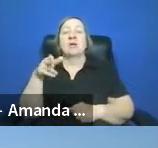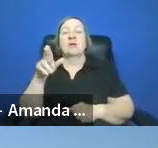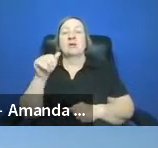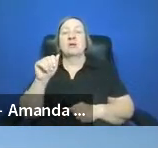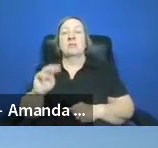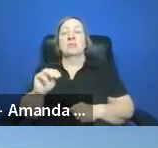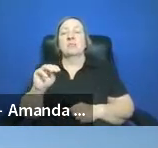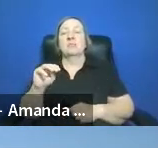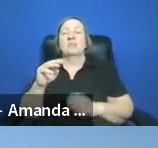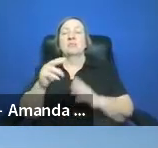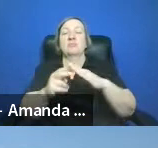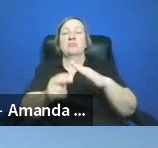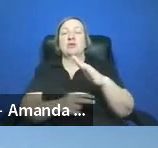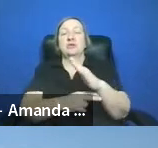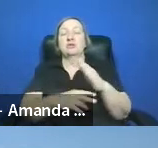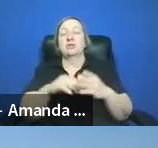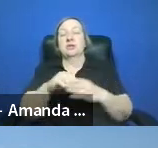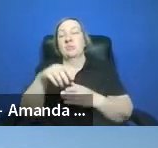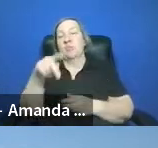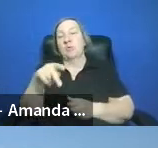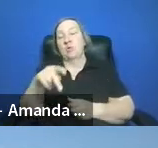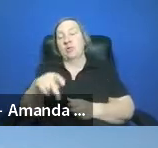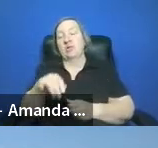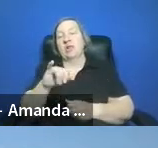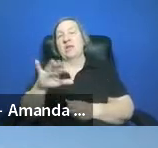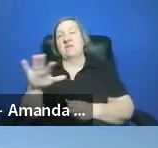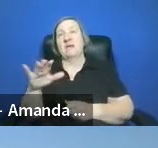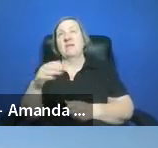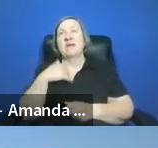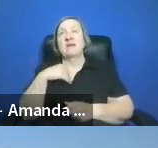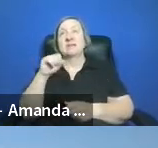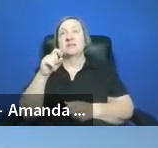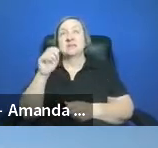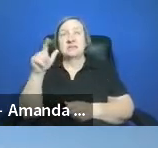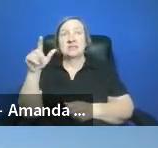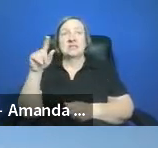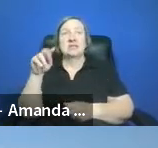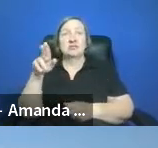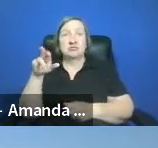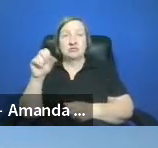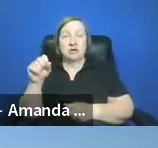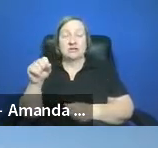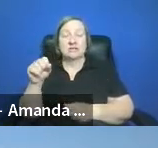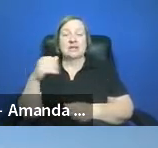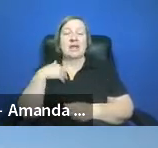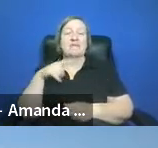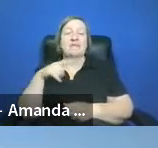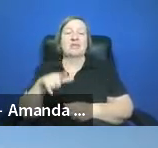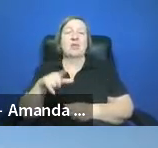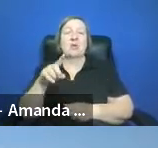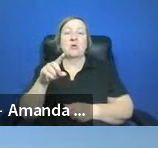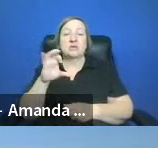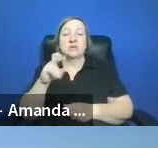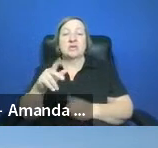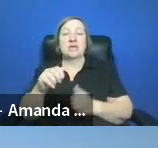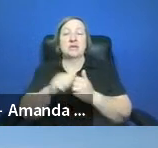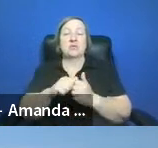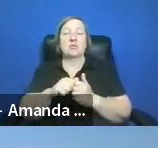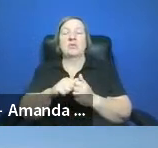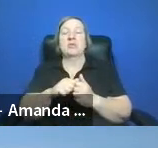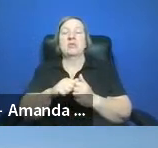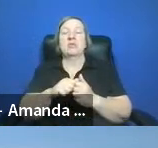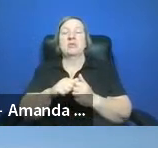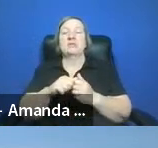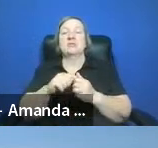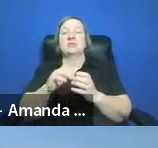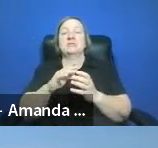carries I-5 over the Willamette, where you've got a steel truss and you've got a lower deck that carries traffic and an upper deck that